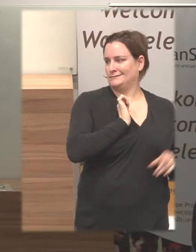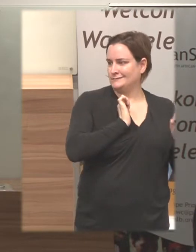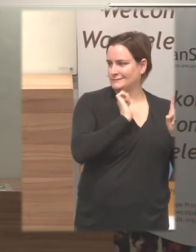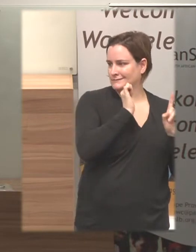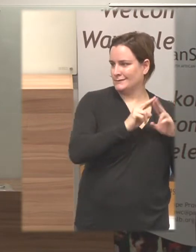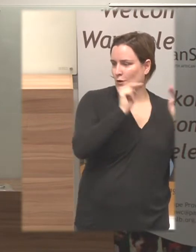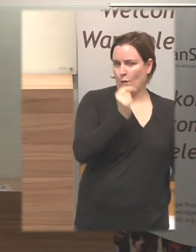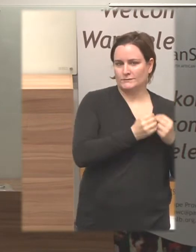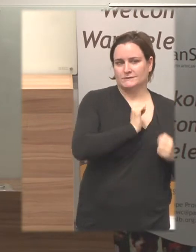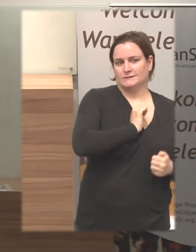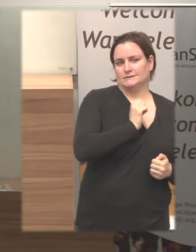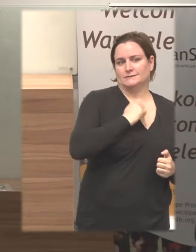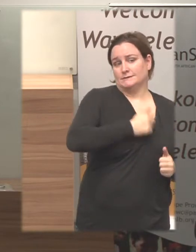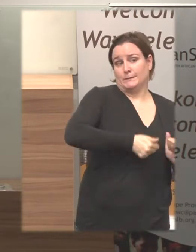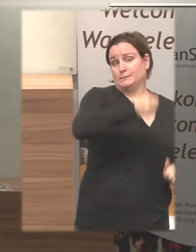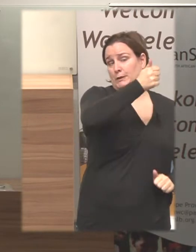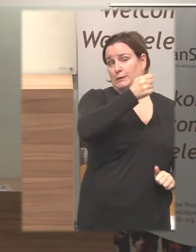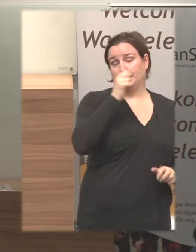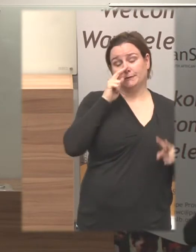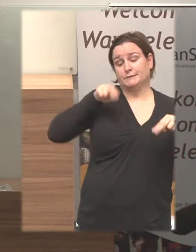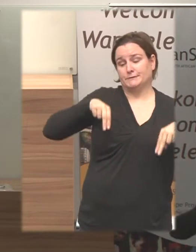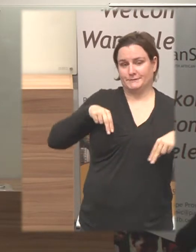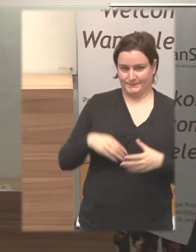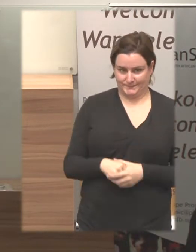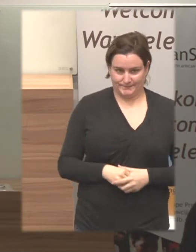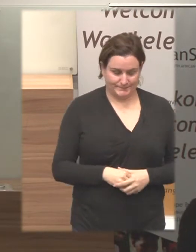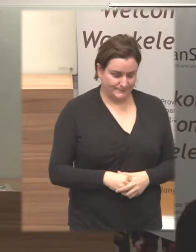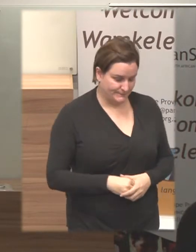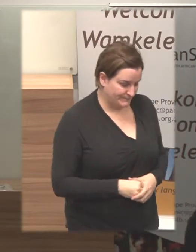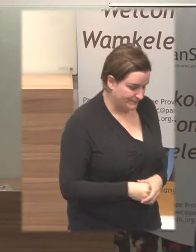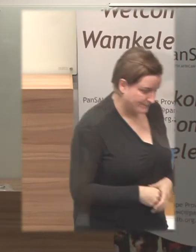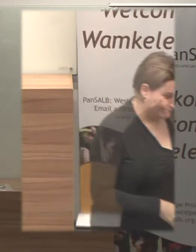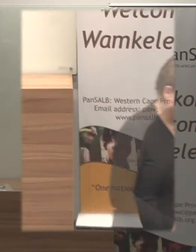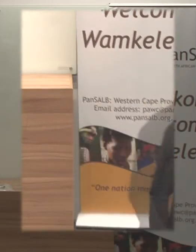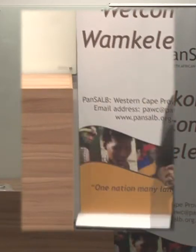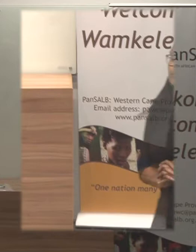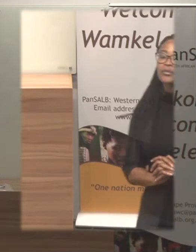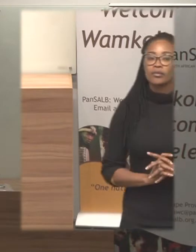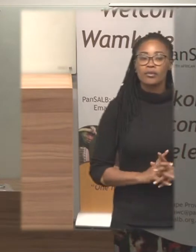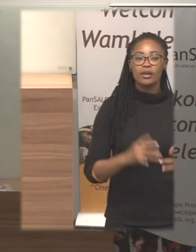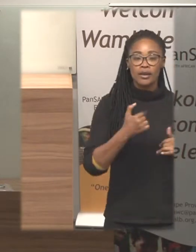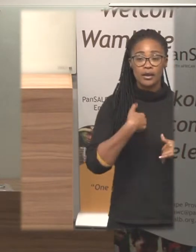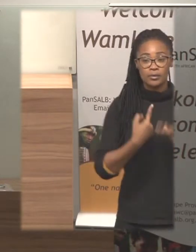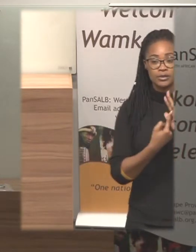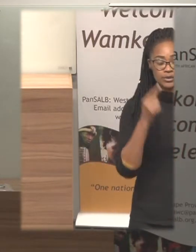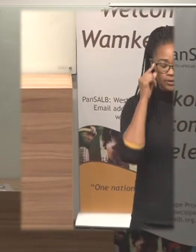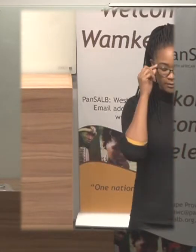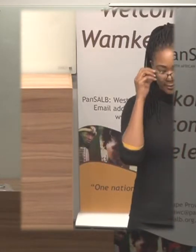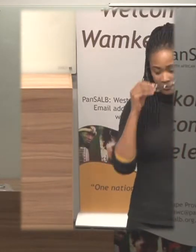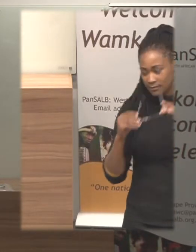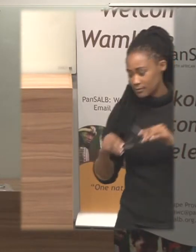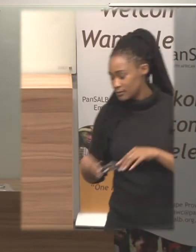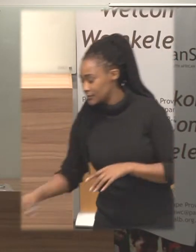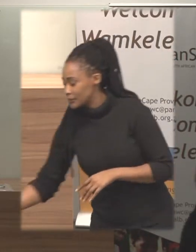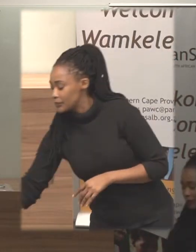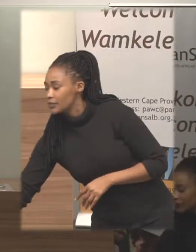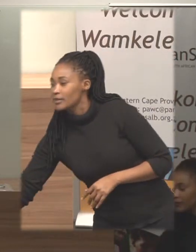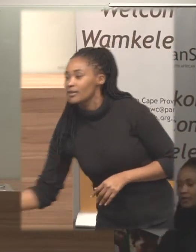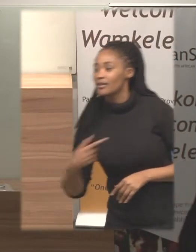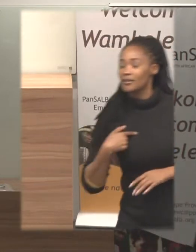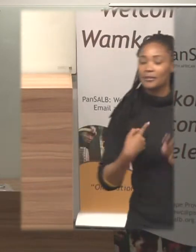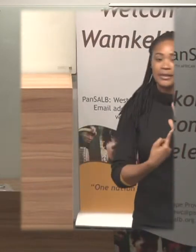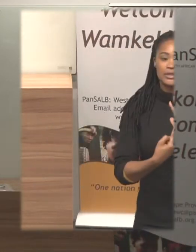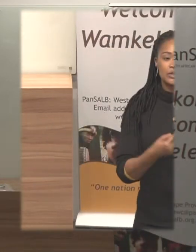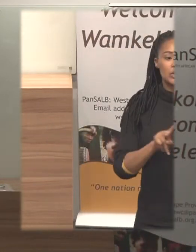of supposed superiority. So I'm going to show some examples of that in relation to